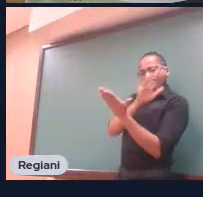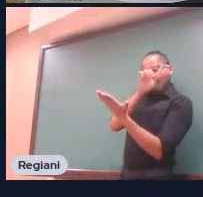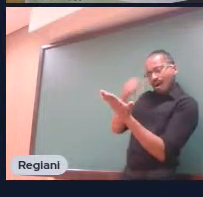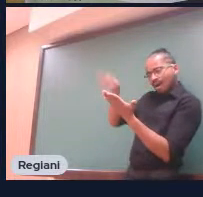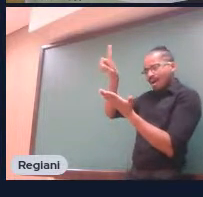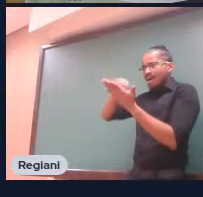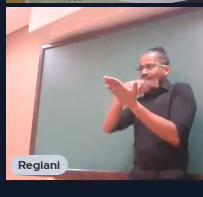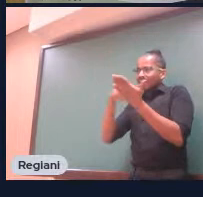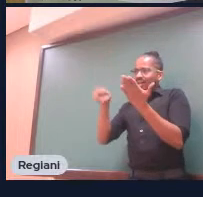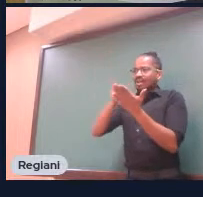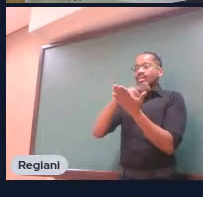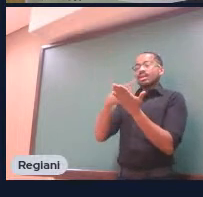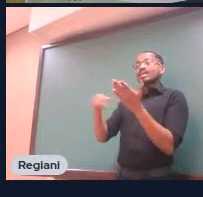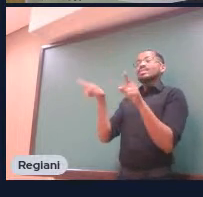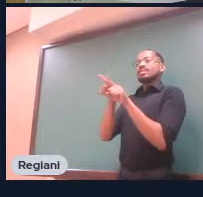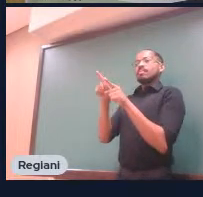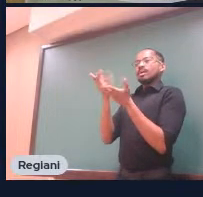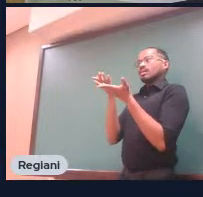our public.